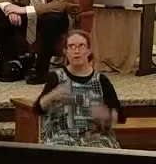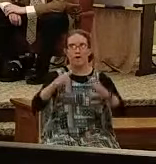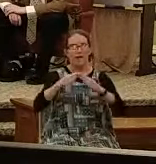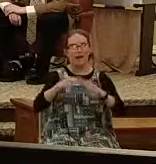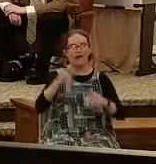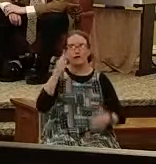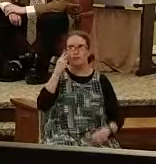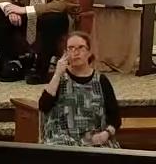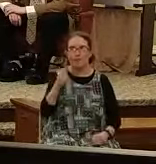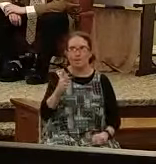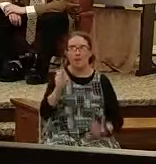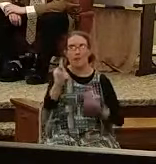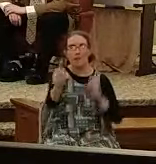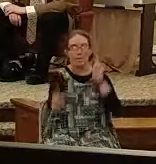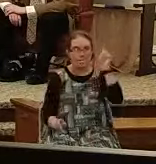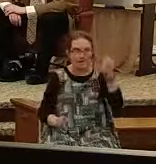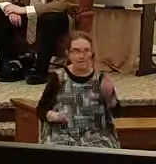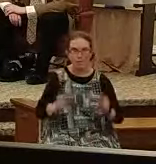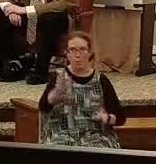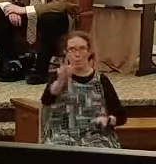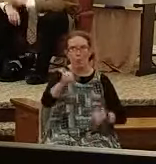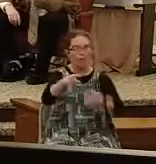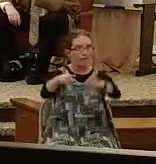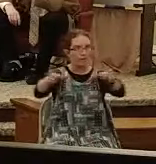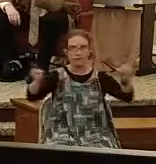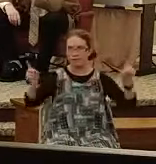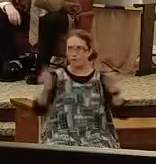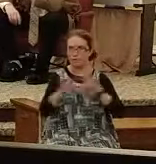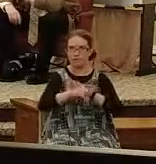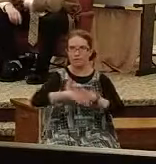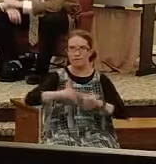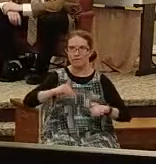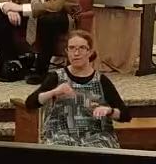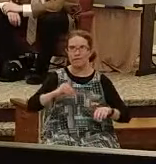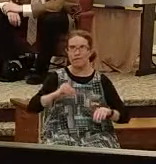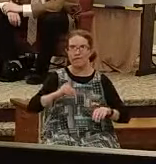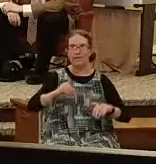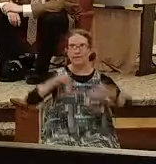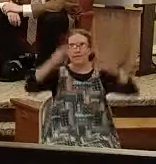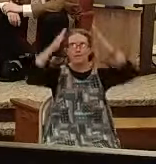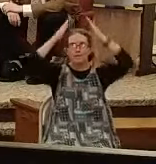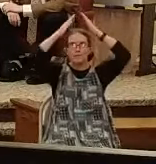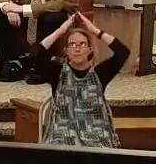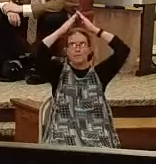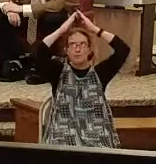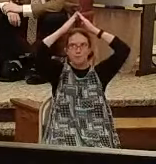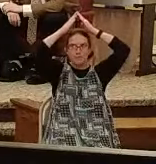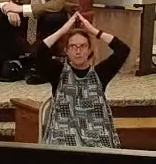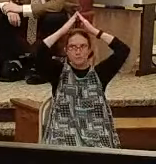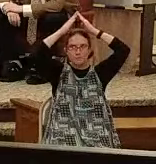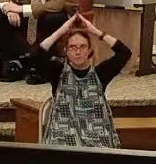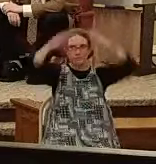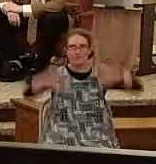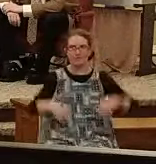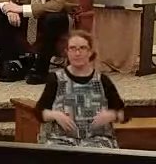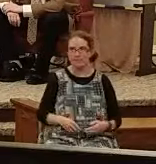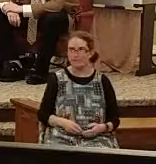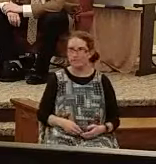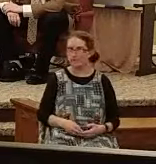got to looking, and the people that were walking around out there had these little pointy hats on. And they had like